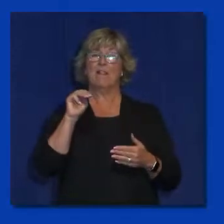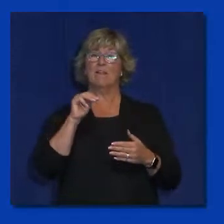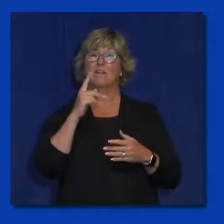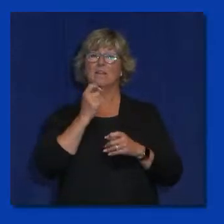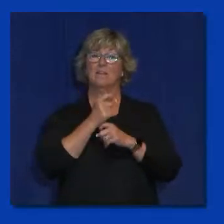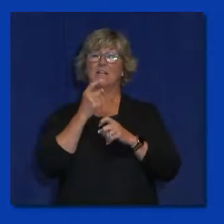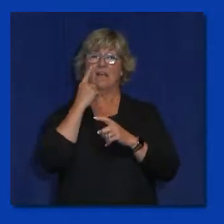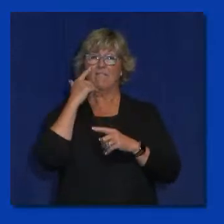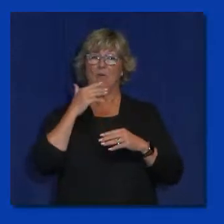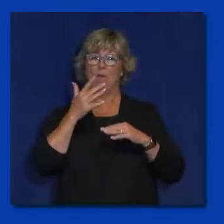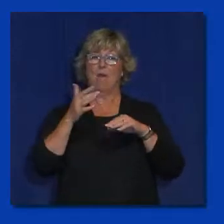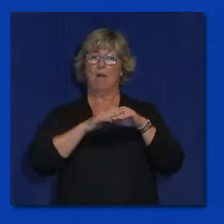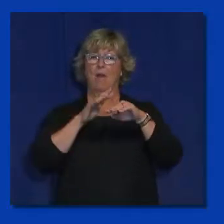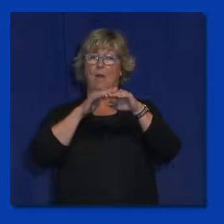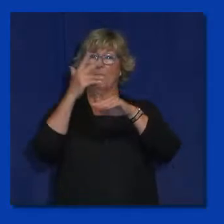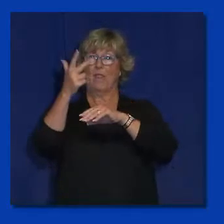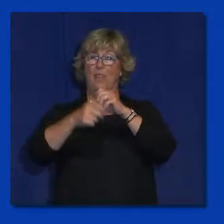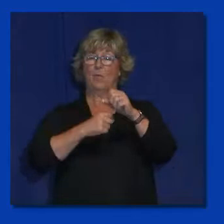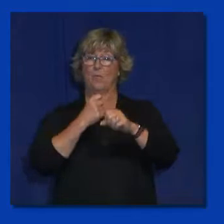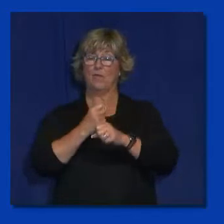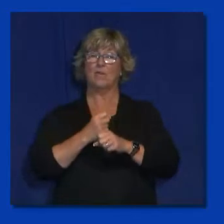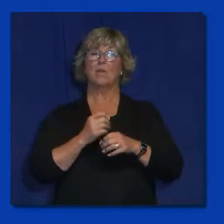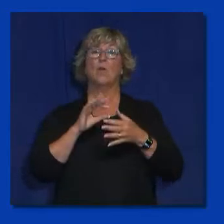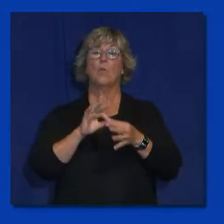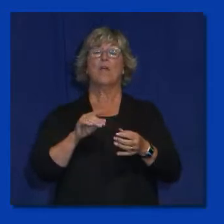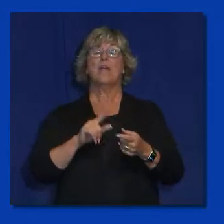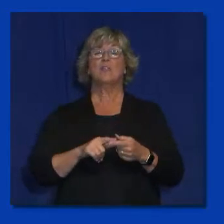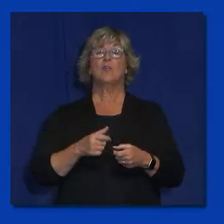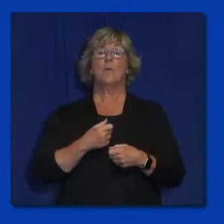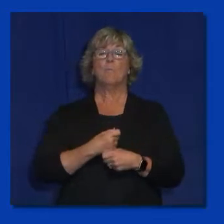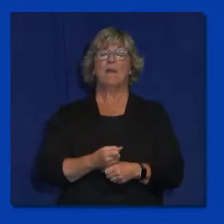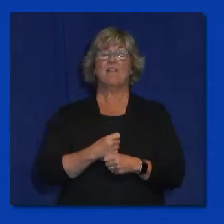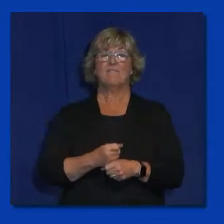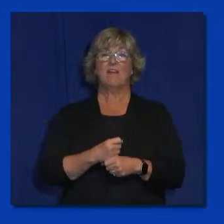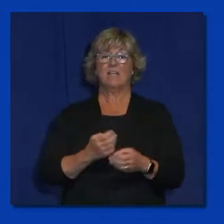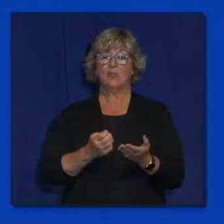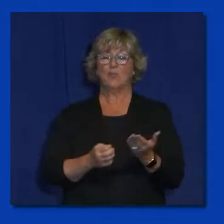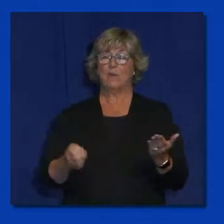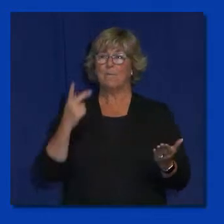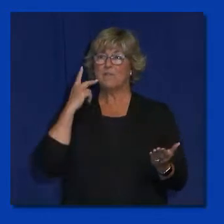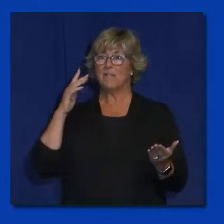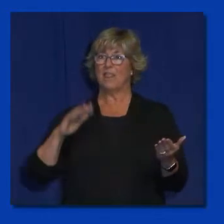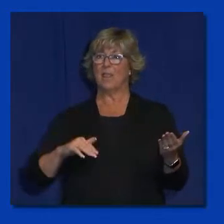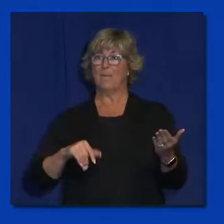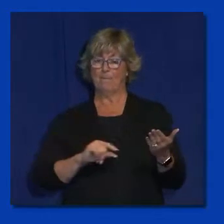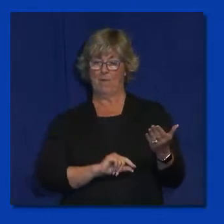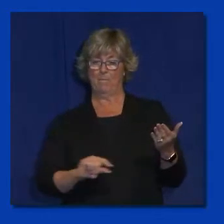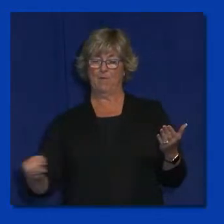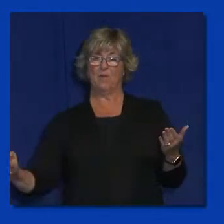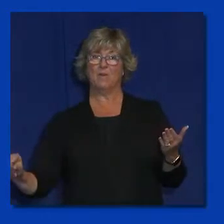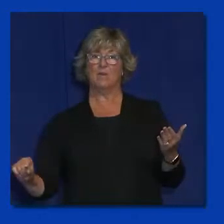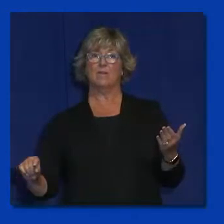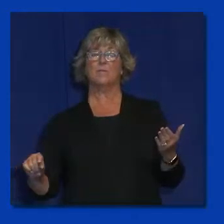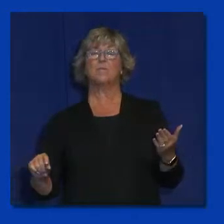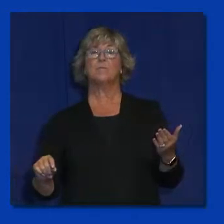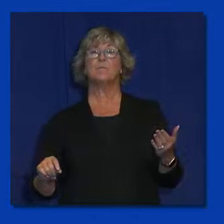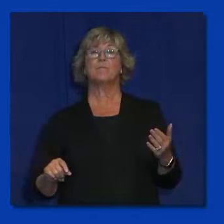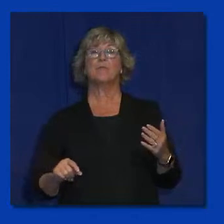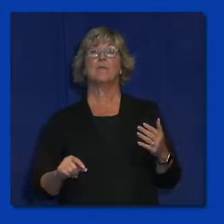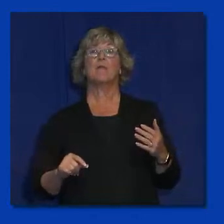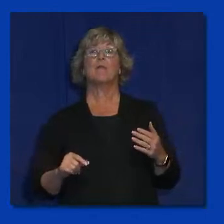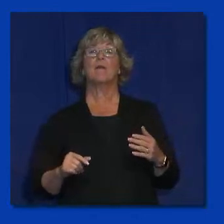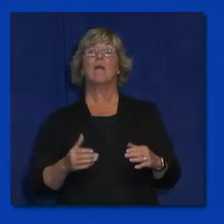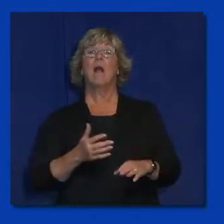years. On sales tax related to manufacturing equipment. You'll see, though, on the bottom, perhaps the lead line, which is